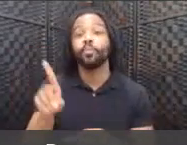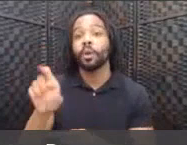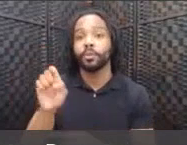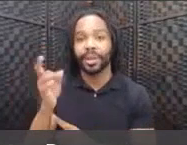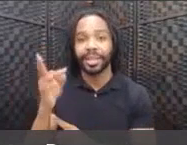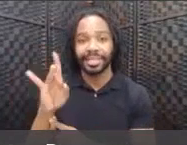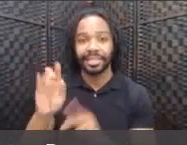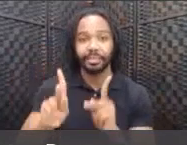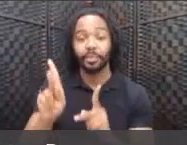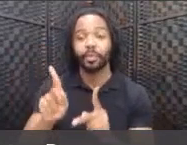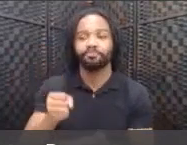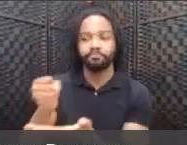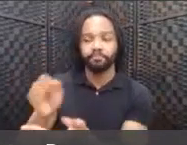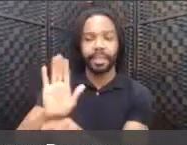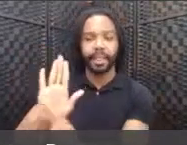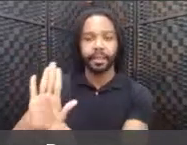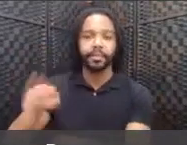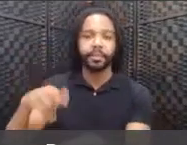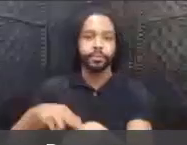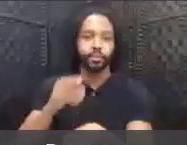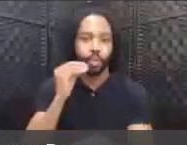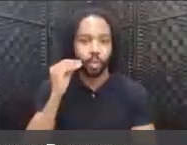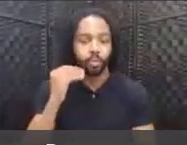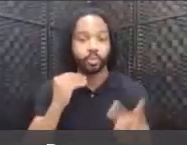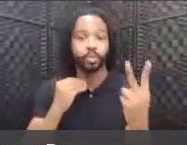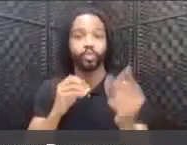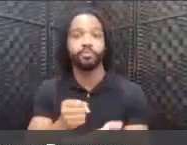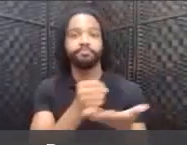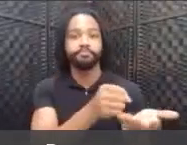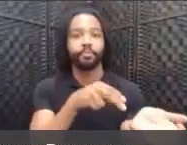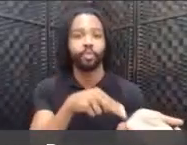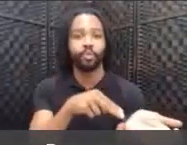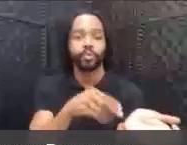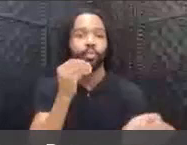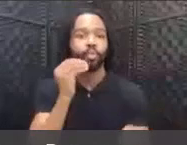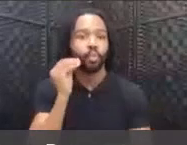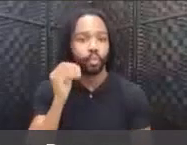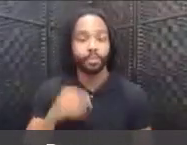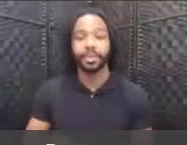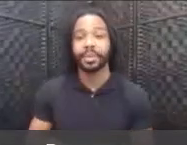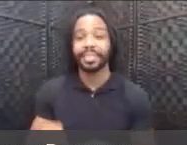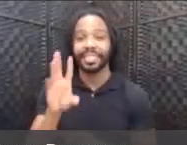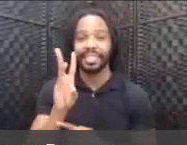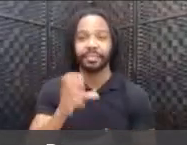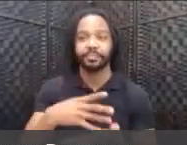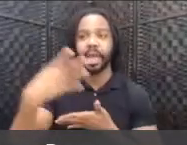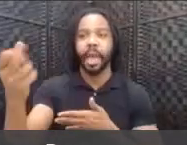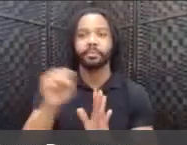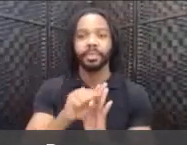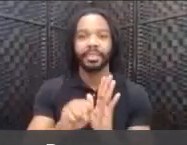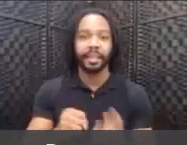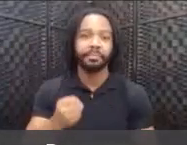118 people in natural homes, 2 in nursing homes, 6 in out-of-state